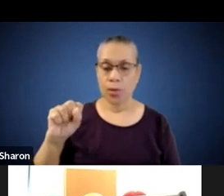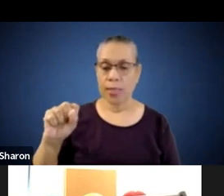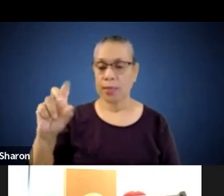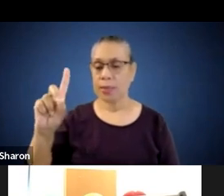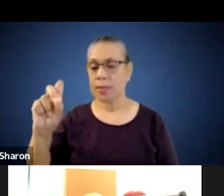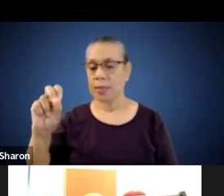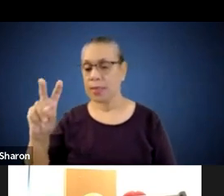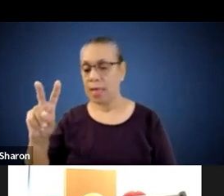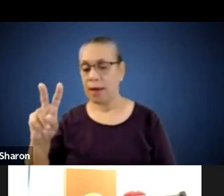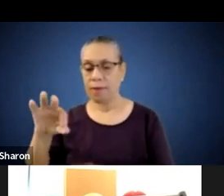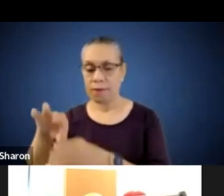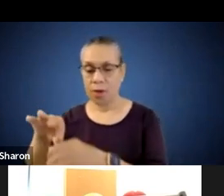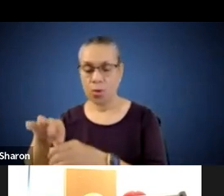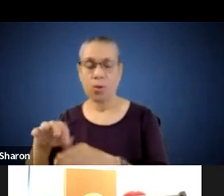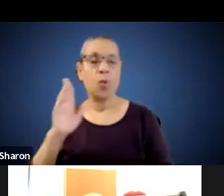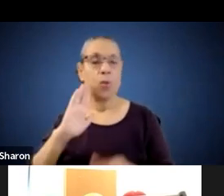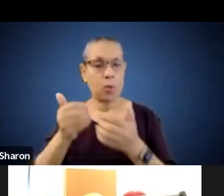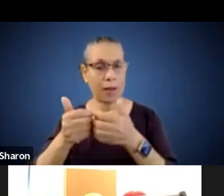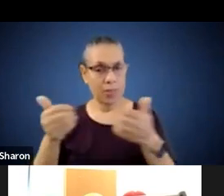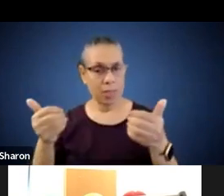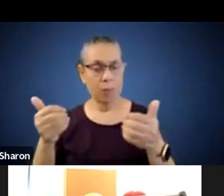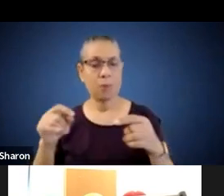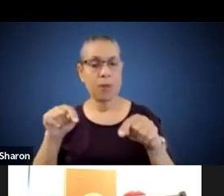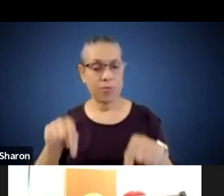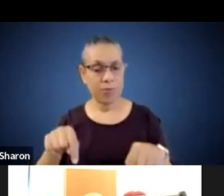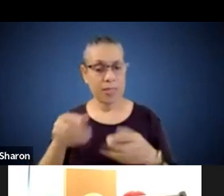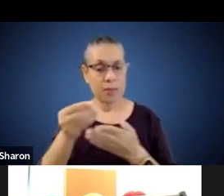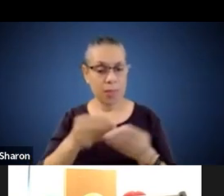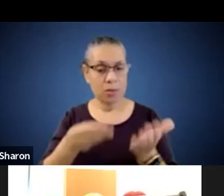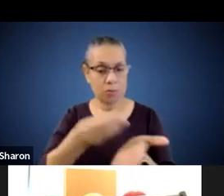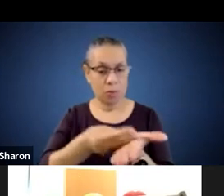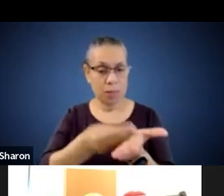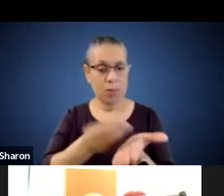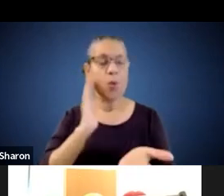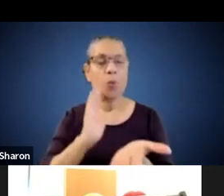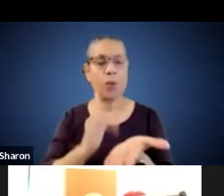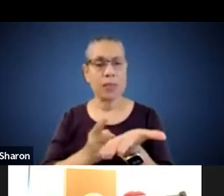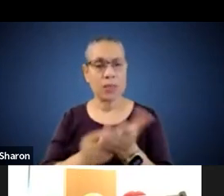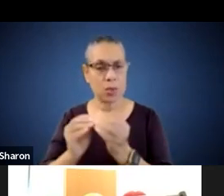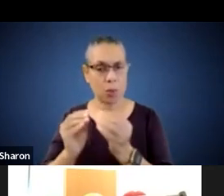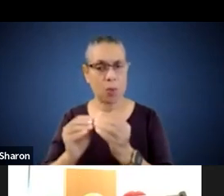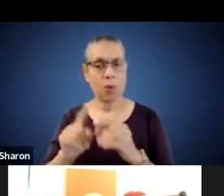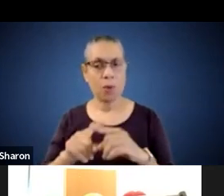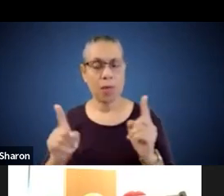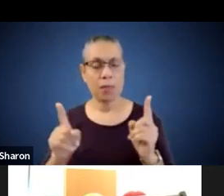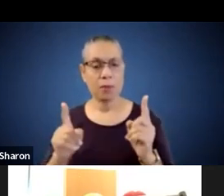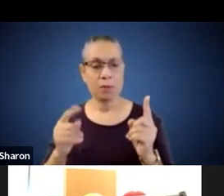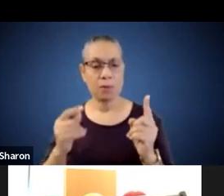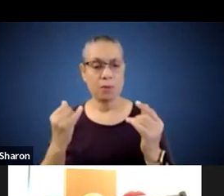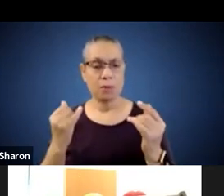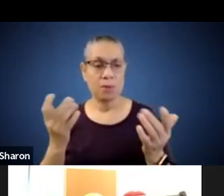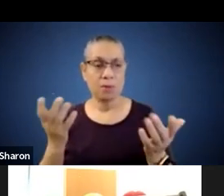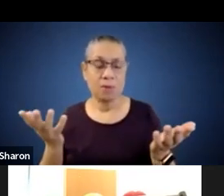budget we will be having a separate vote on that so you know we'll continue a conversation there um